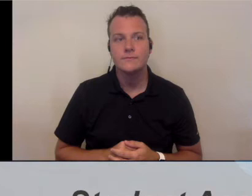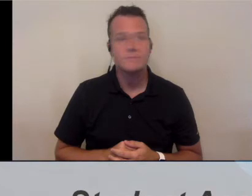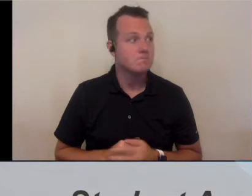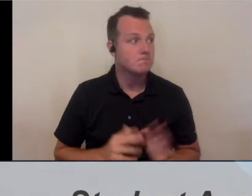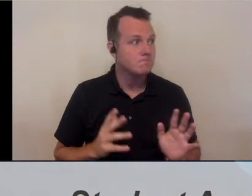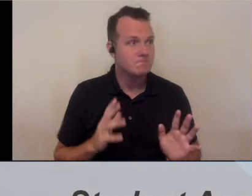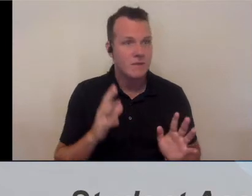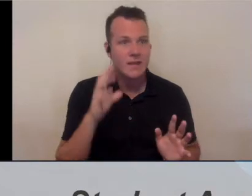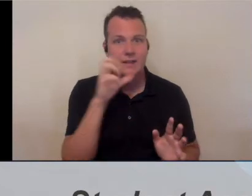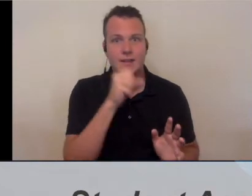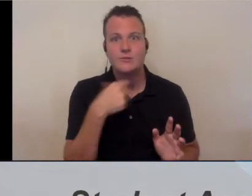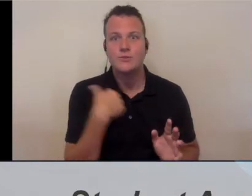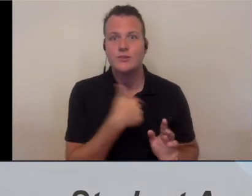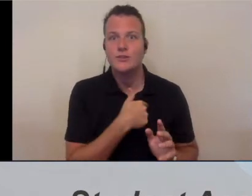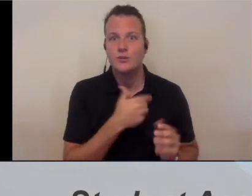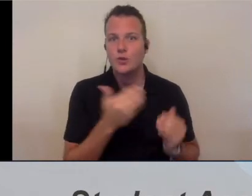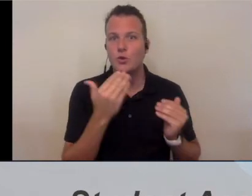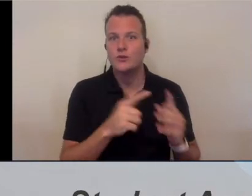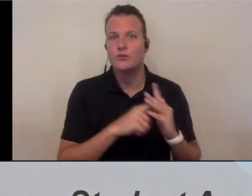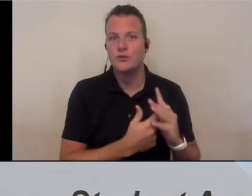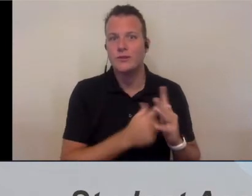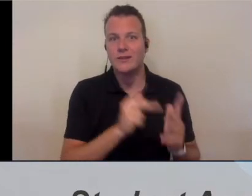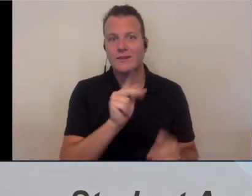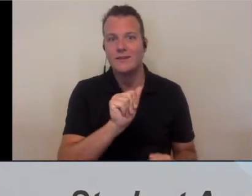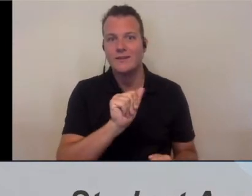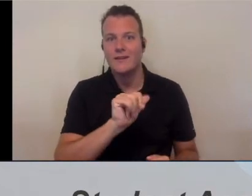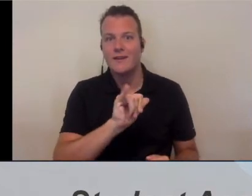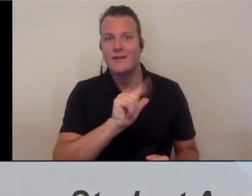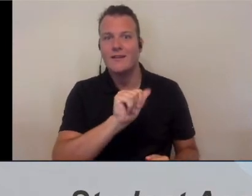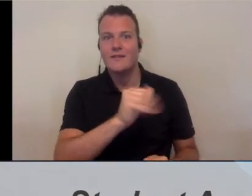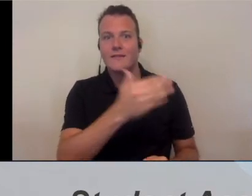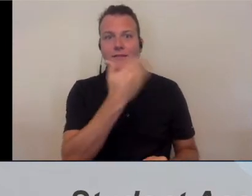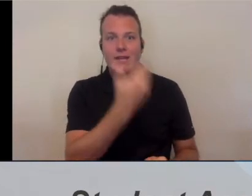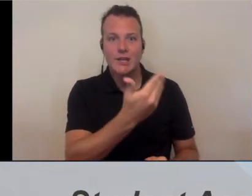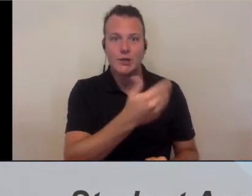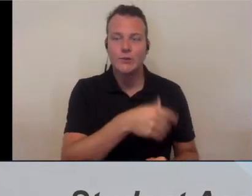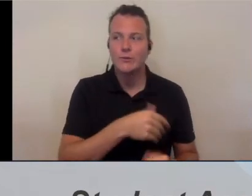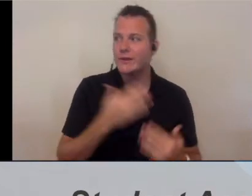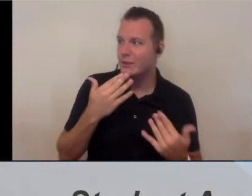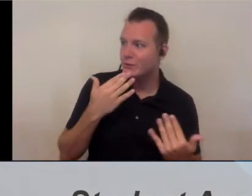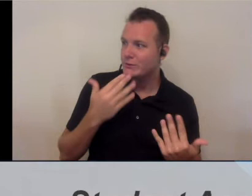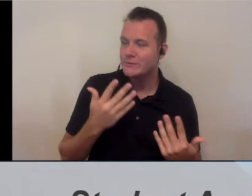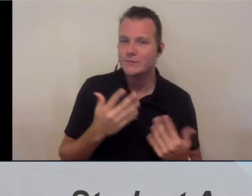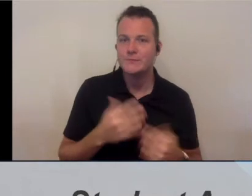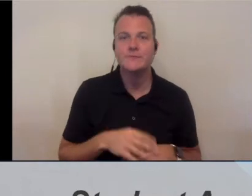So I guess we'll go ahead and get started. Kayla, thank you. Andrew, thank you as well.